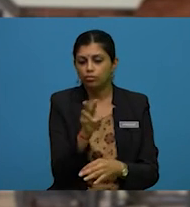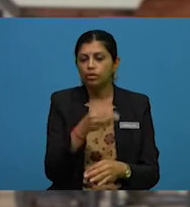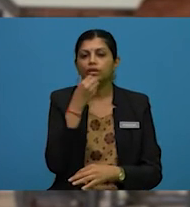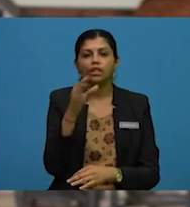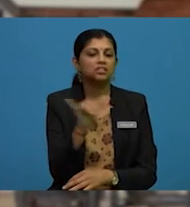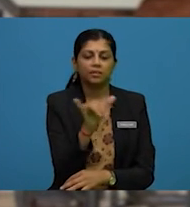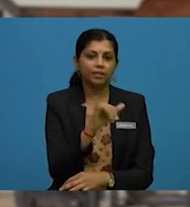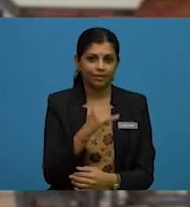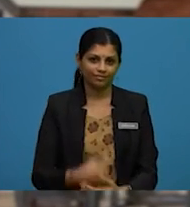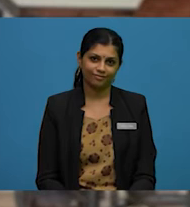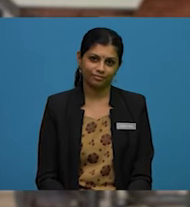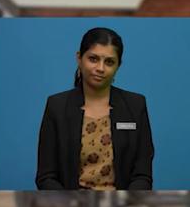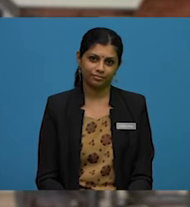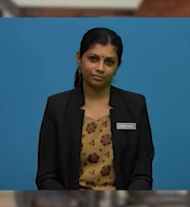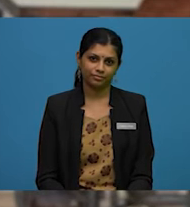so.